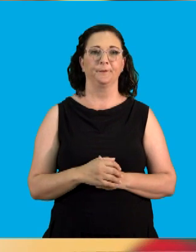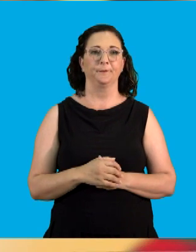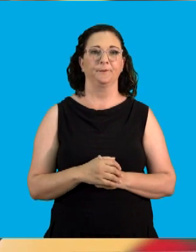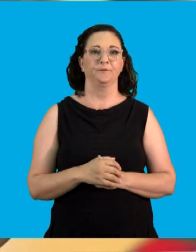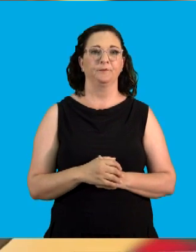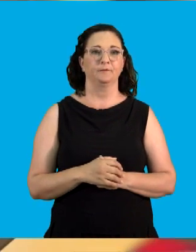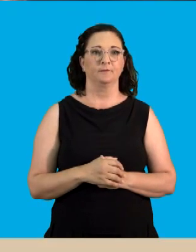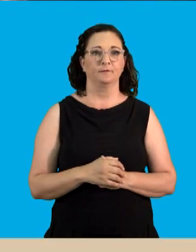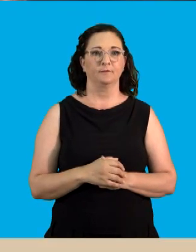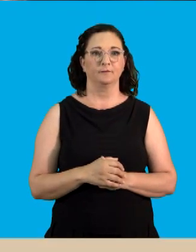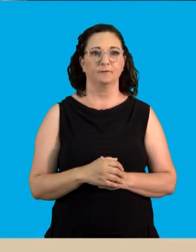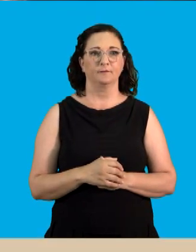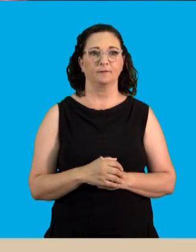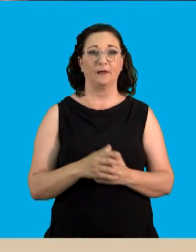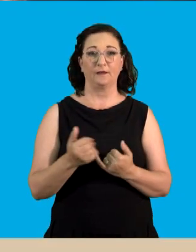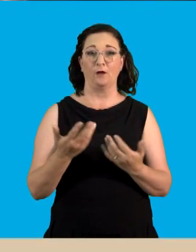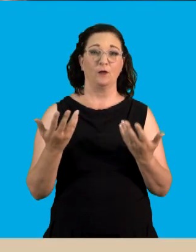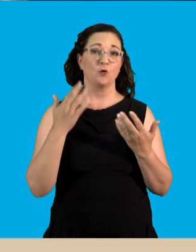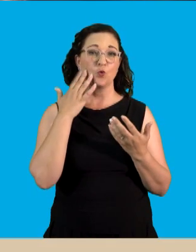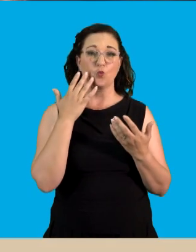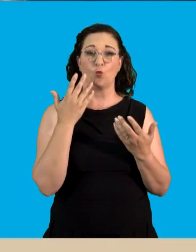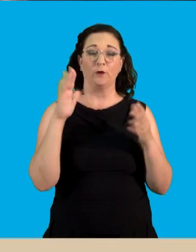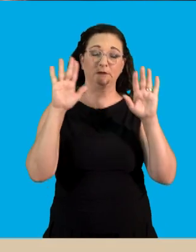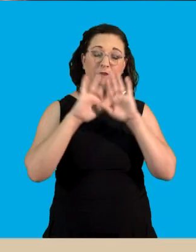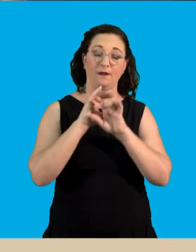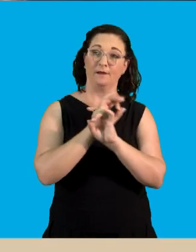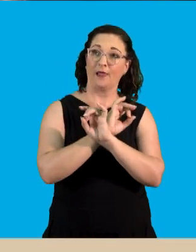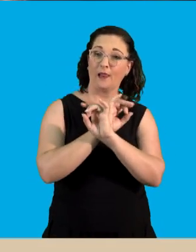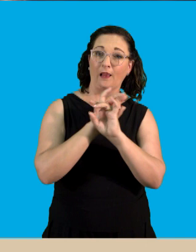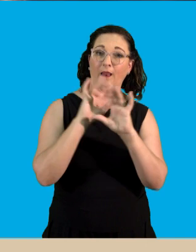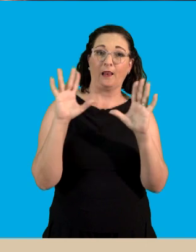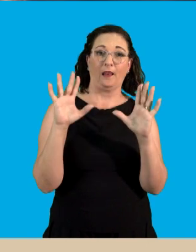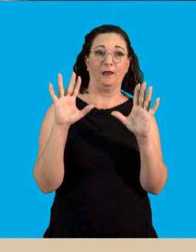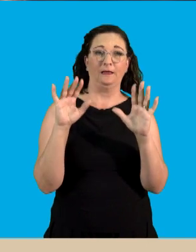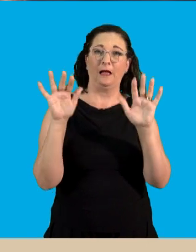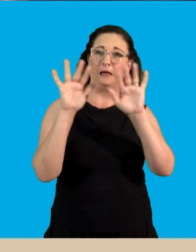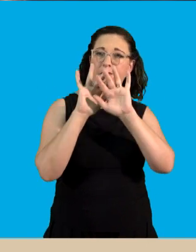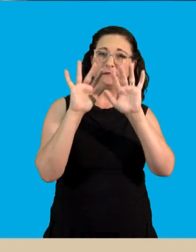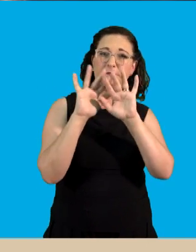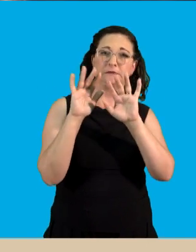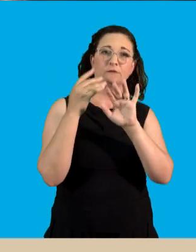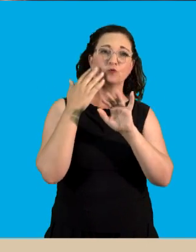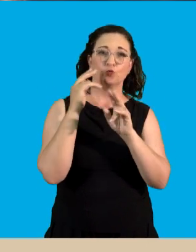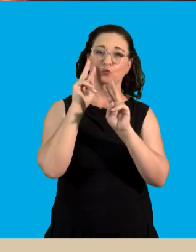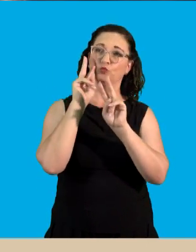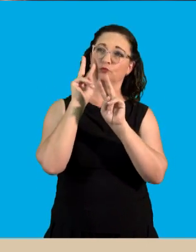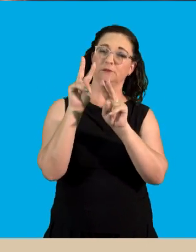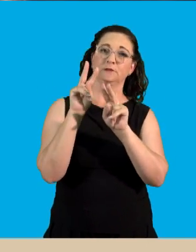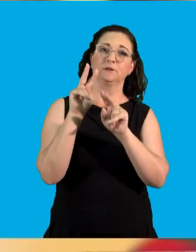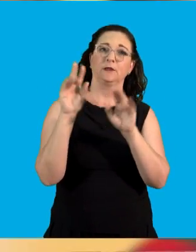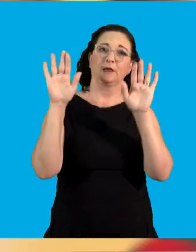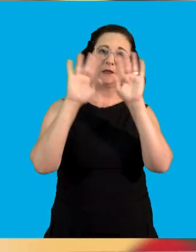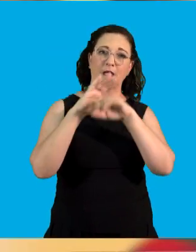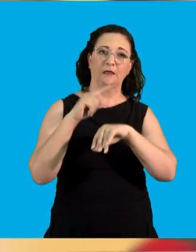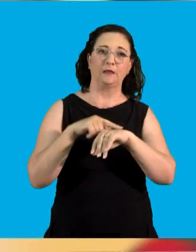on a clear night, the hazy band of light that we spoke about, that when you look at the sky